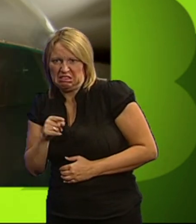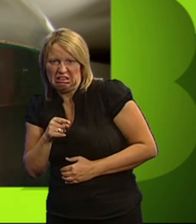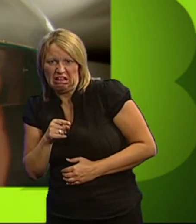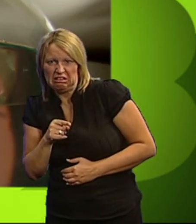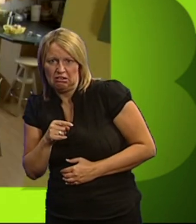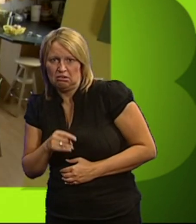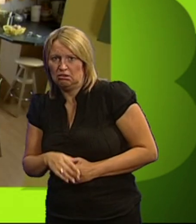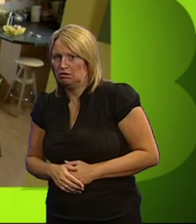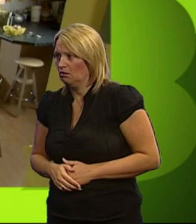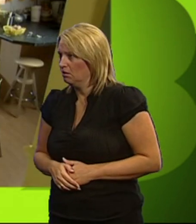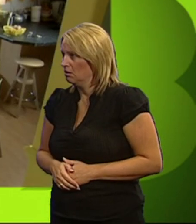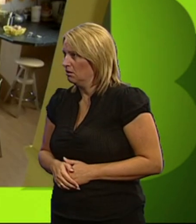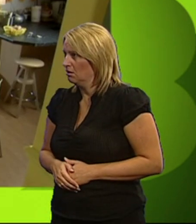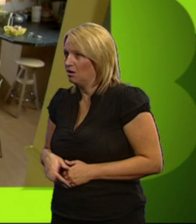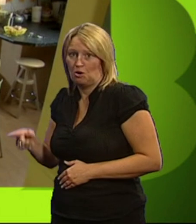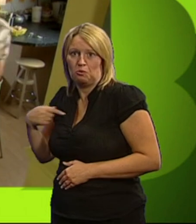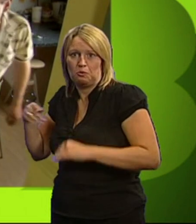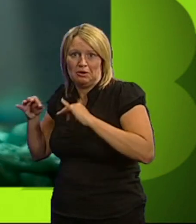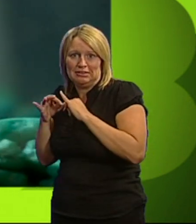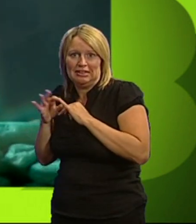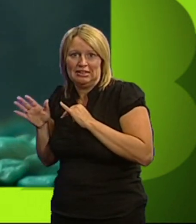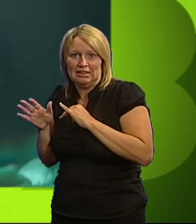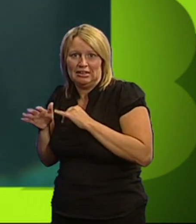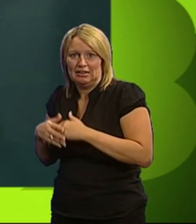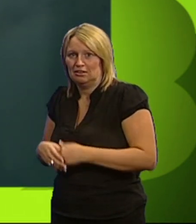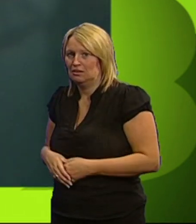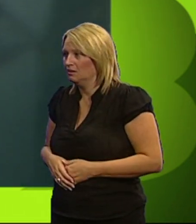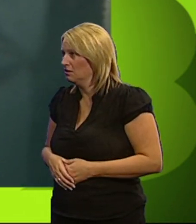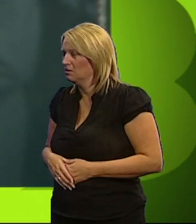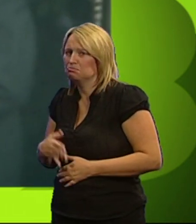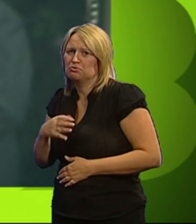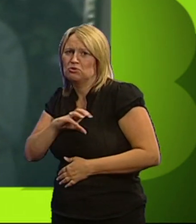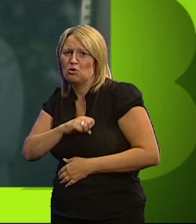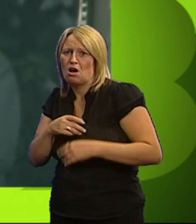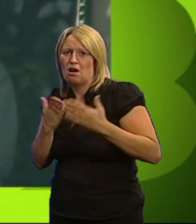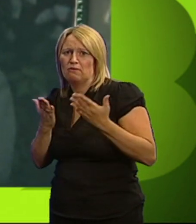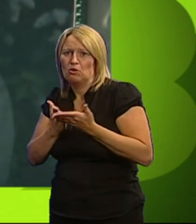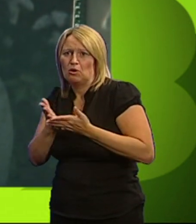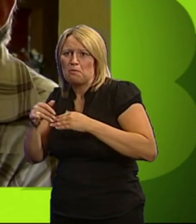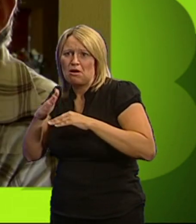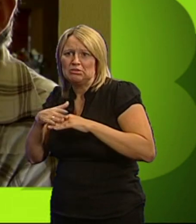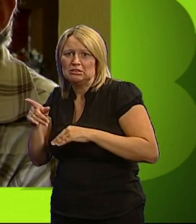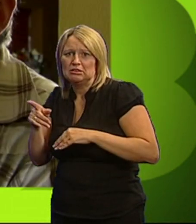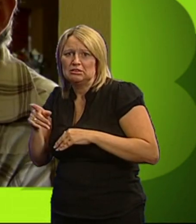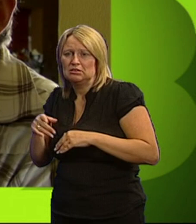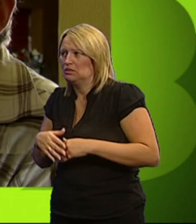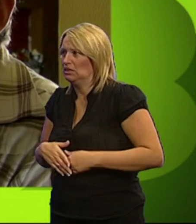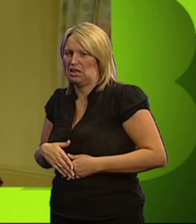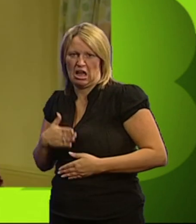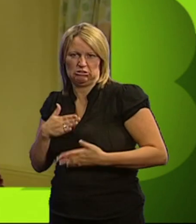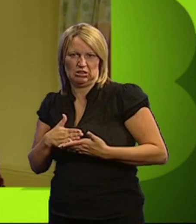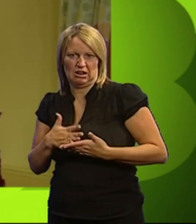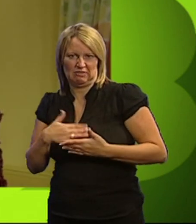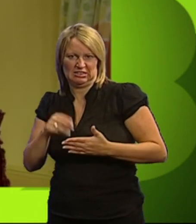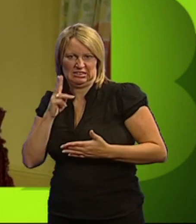Who's this, then? Oh, that's us at our wedding. I bet you broke a few hearts when you got married. Actually,